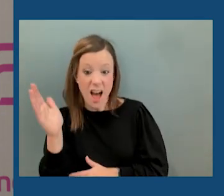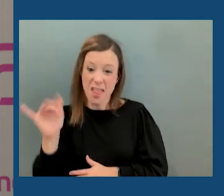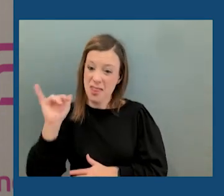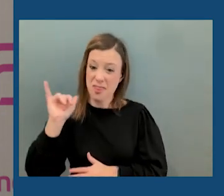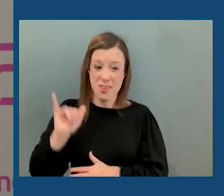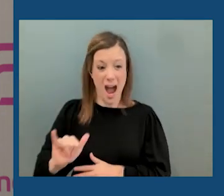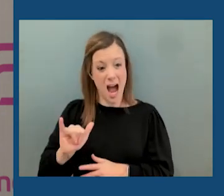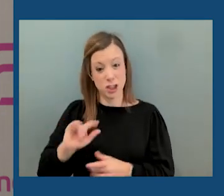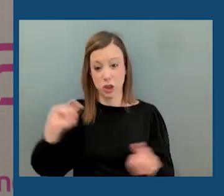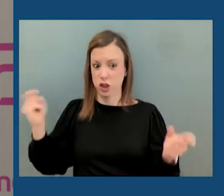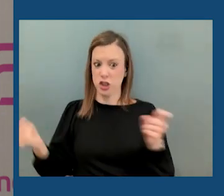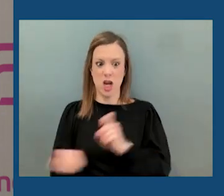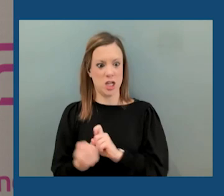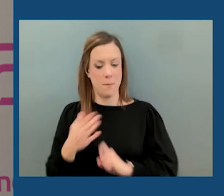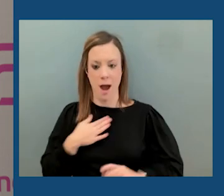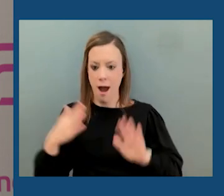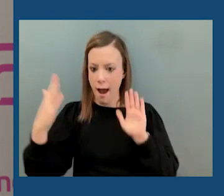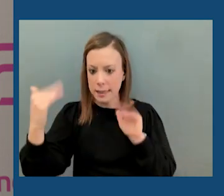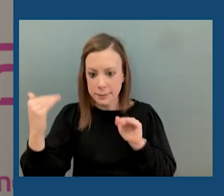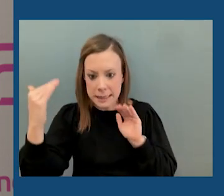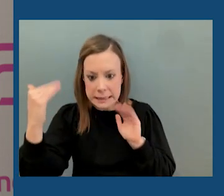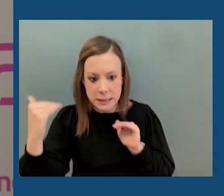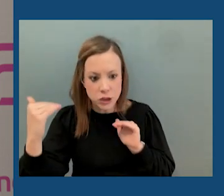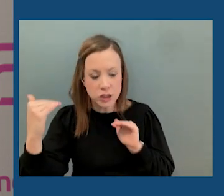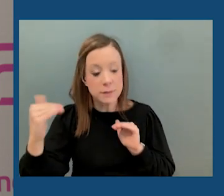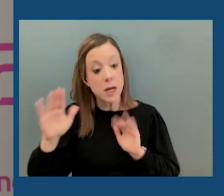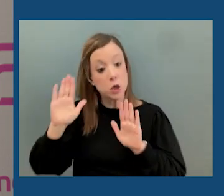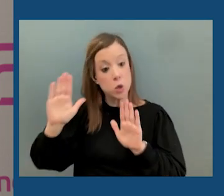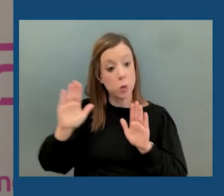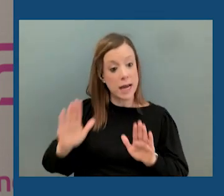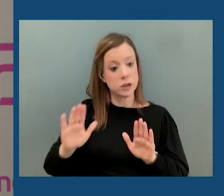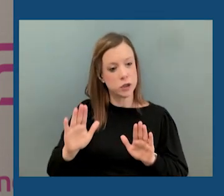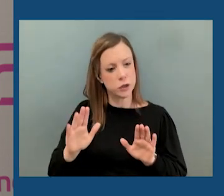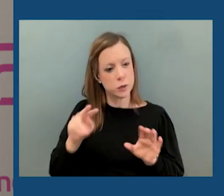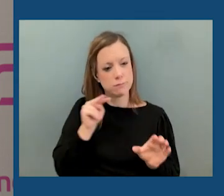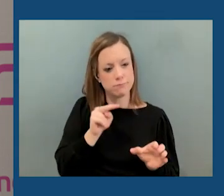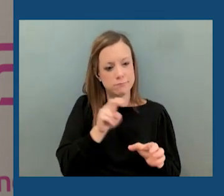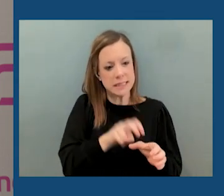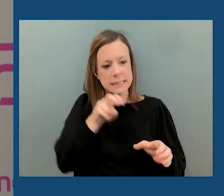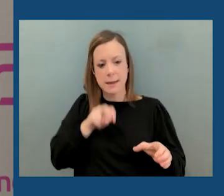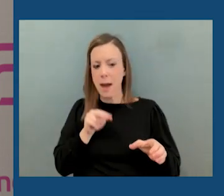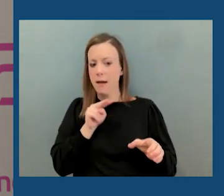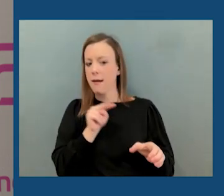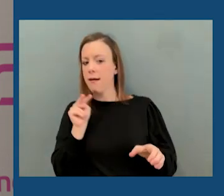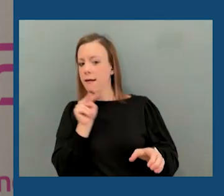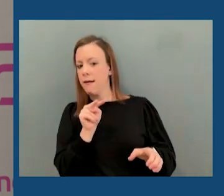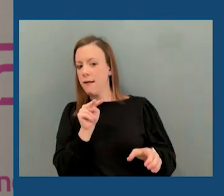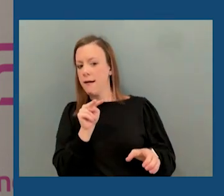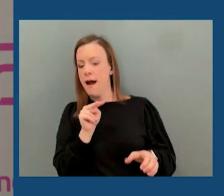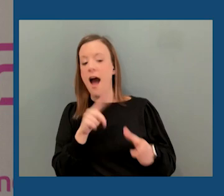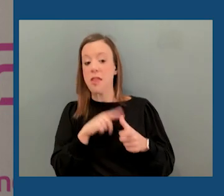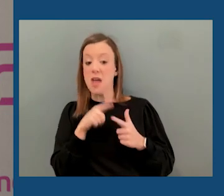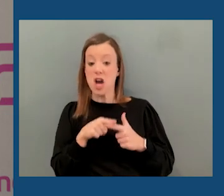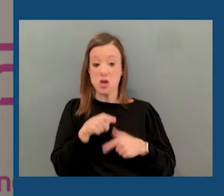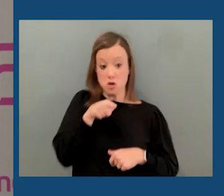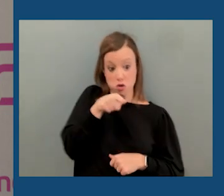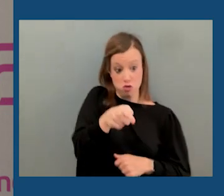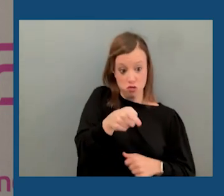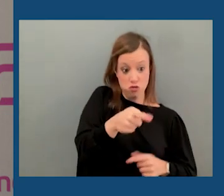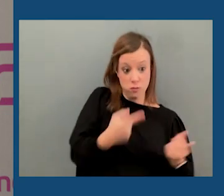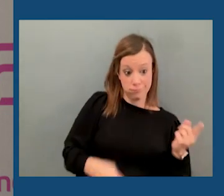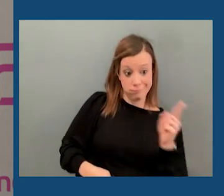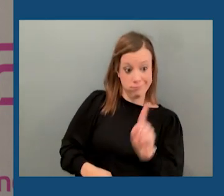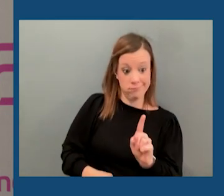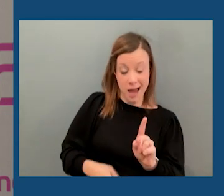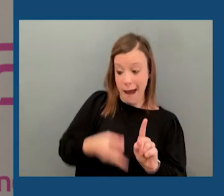expectations. It has been great to be able to take a step back and let them talk to the experts." This teacher cared so deeply about